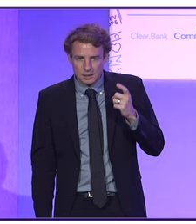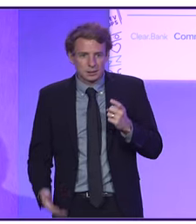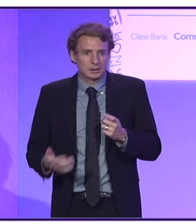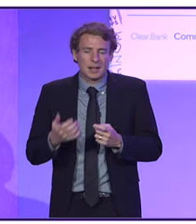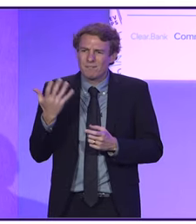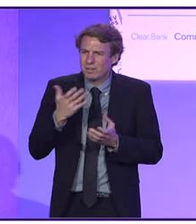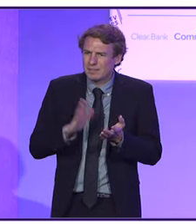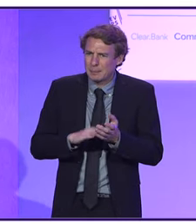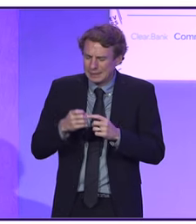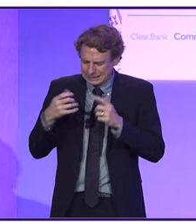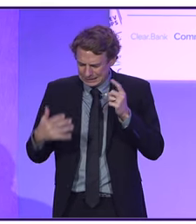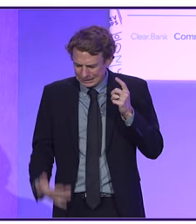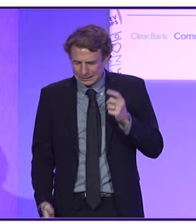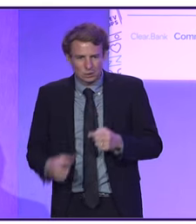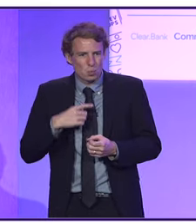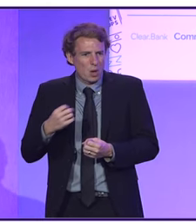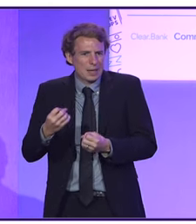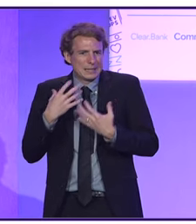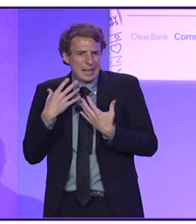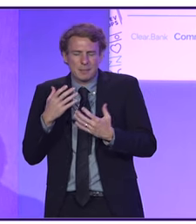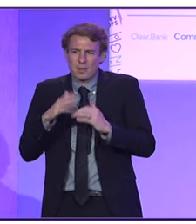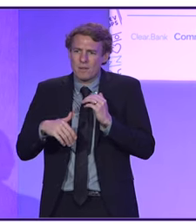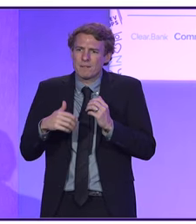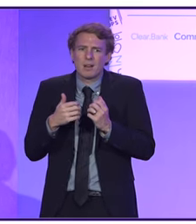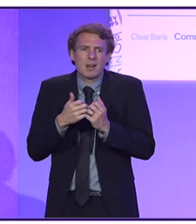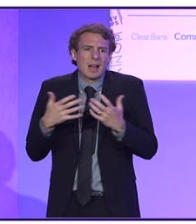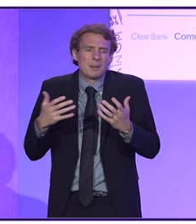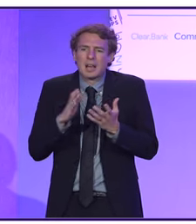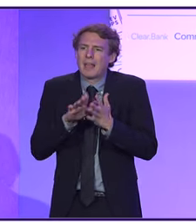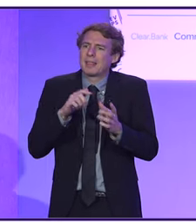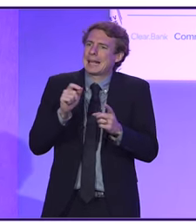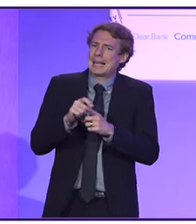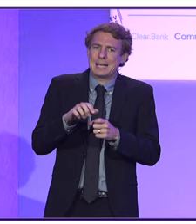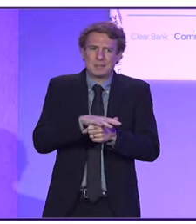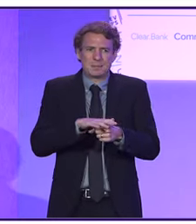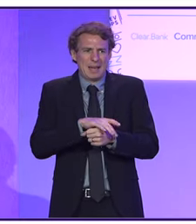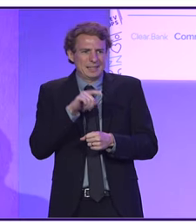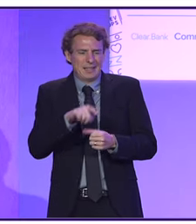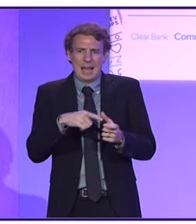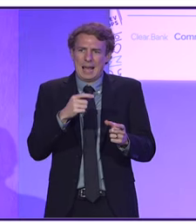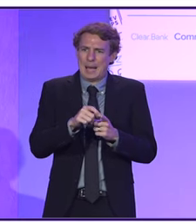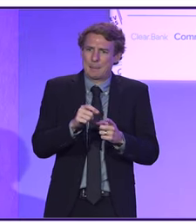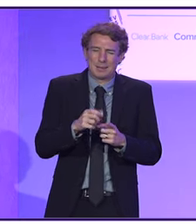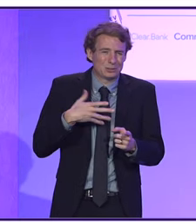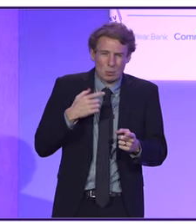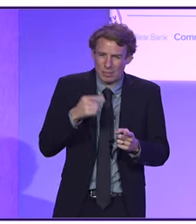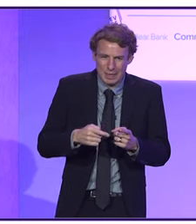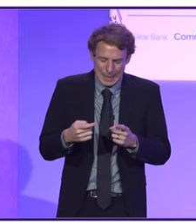it's like, why am I getting told about how many, you know, the heap space of this particular application when I really want to know about this other thing?